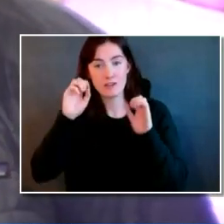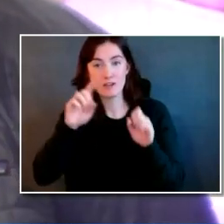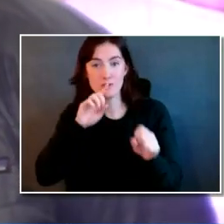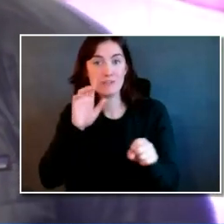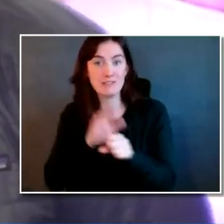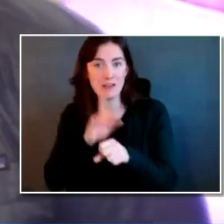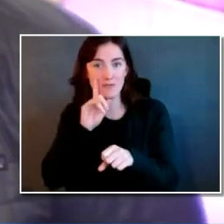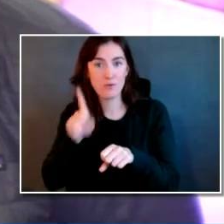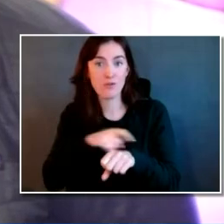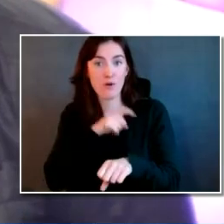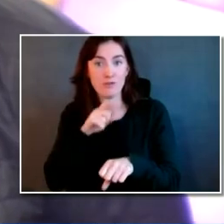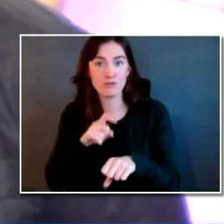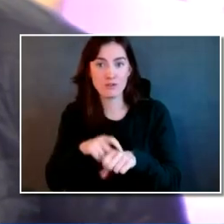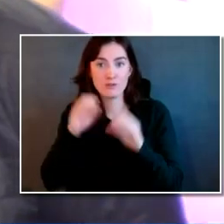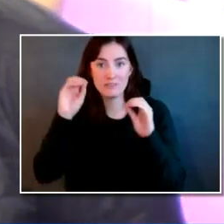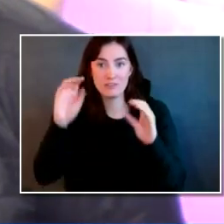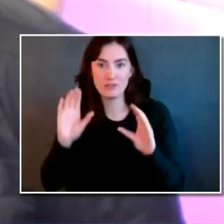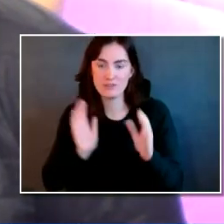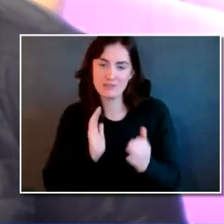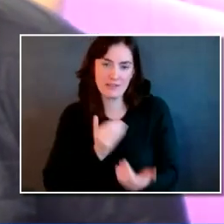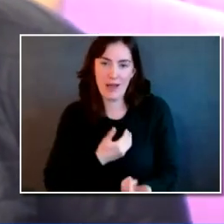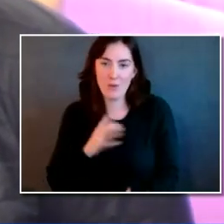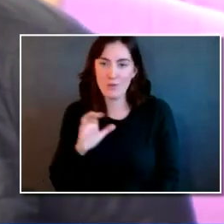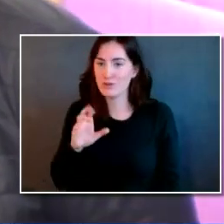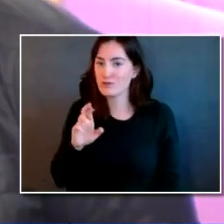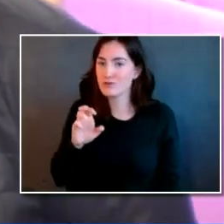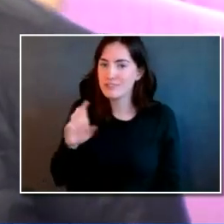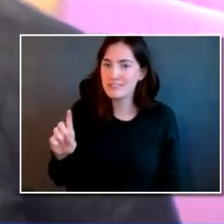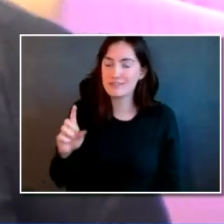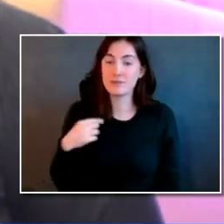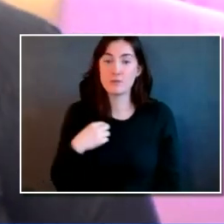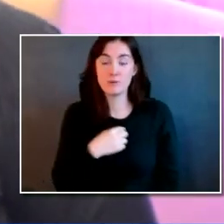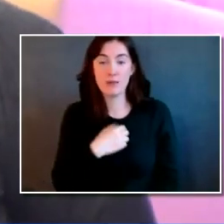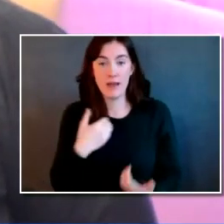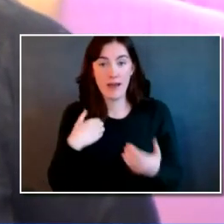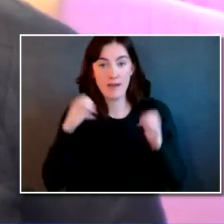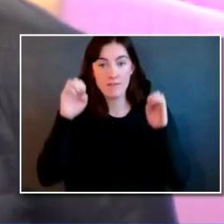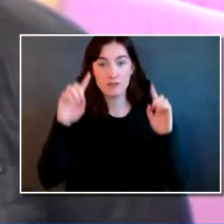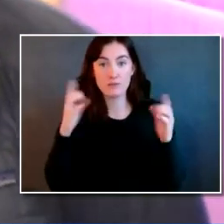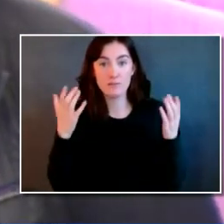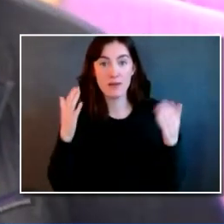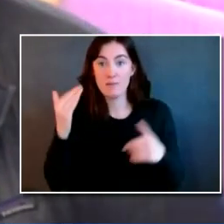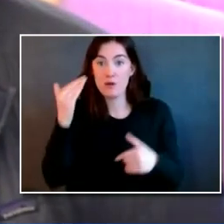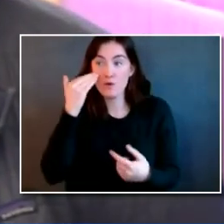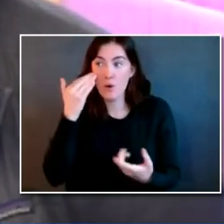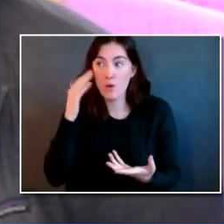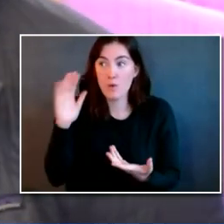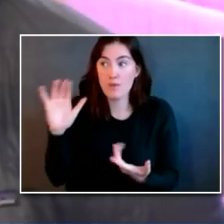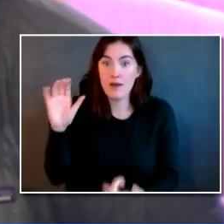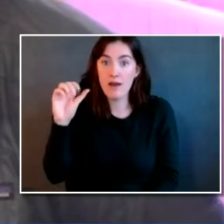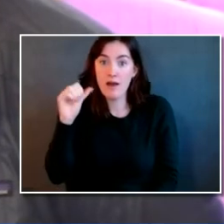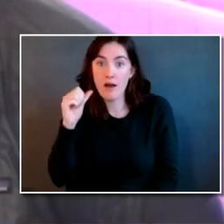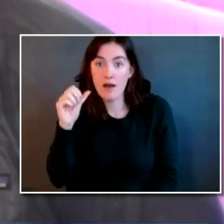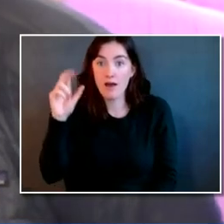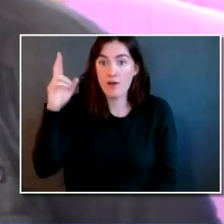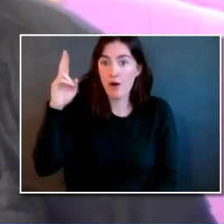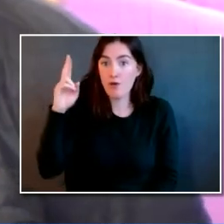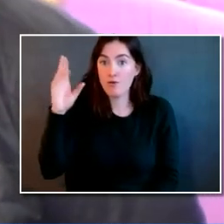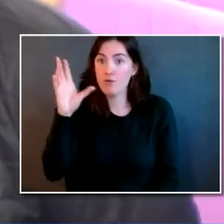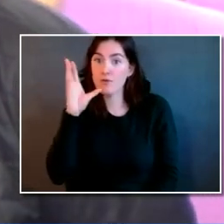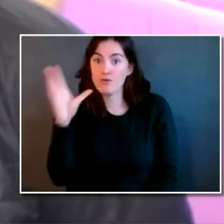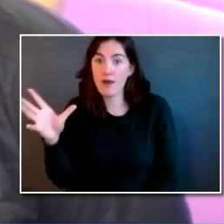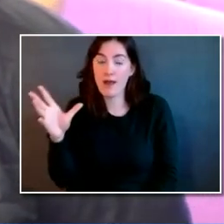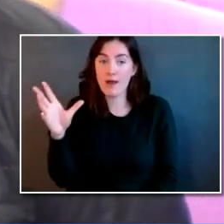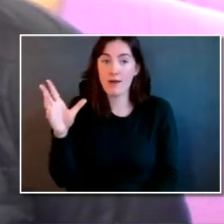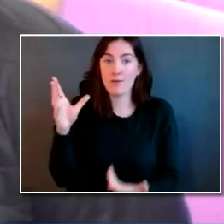here. And we are getting intentional educators that maybe know that aunt or uncle, maybe know that grandma, maybe know that parent that are homegrown in